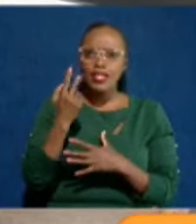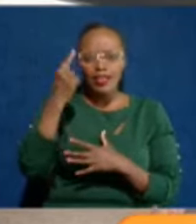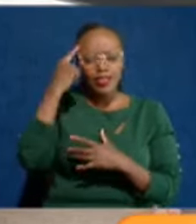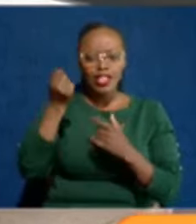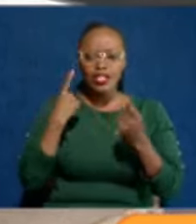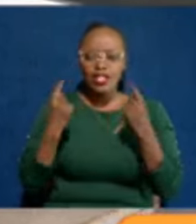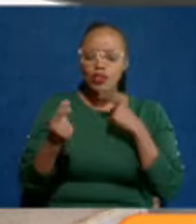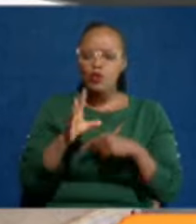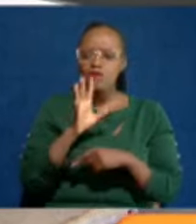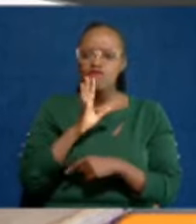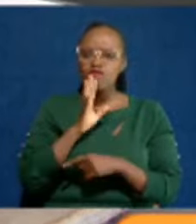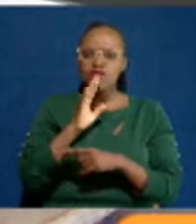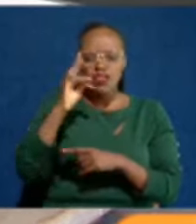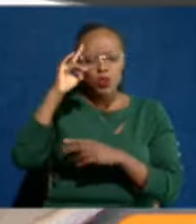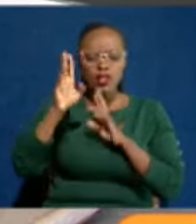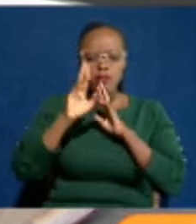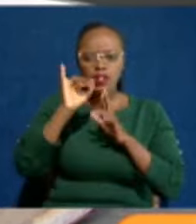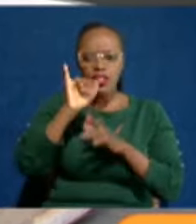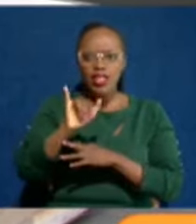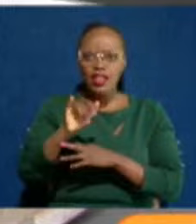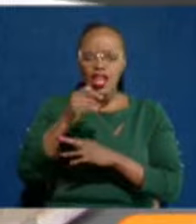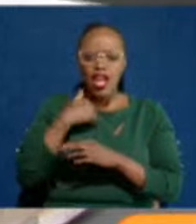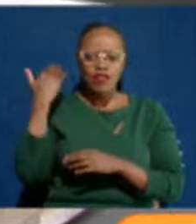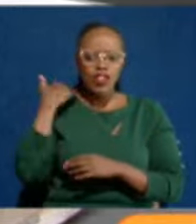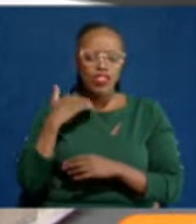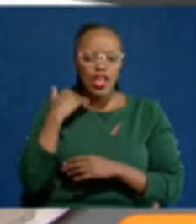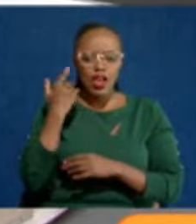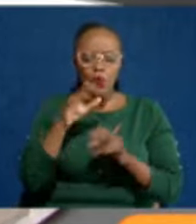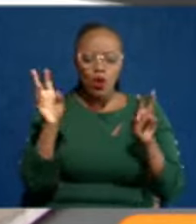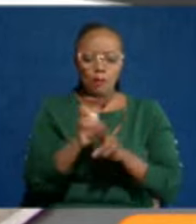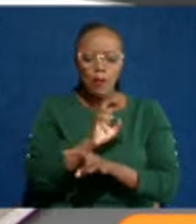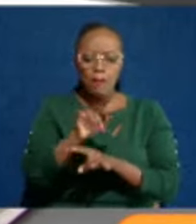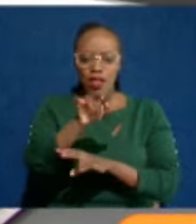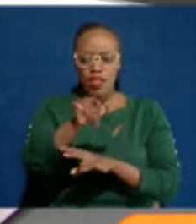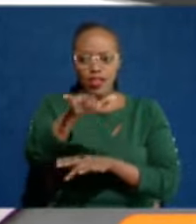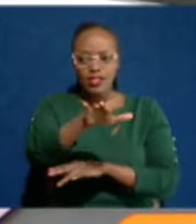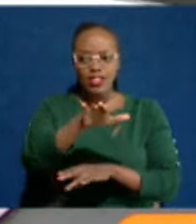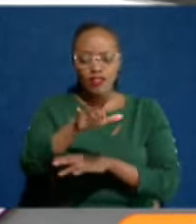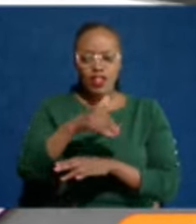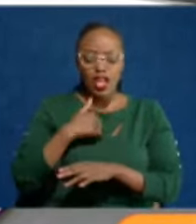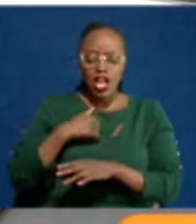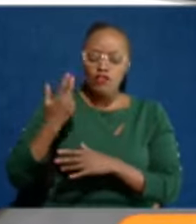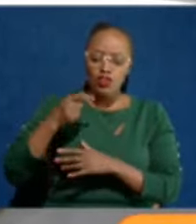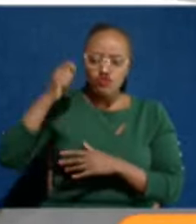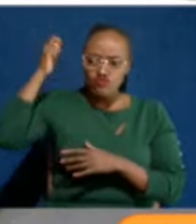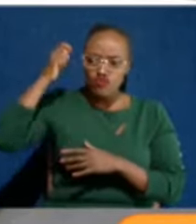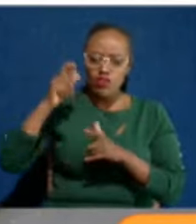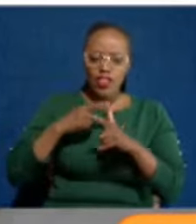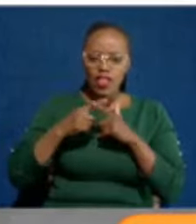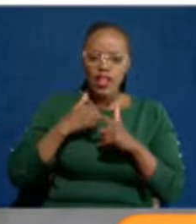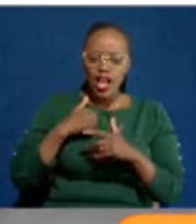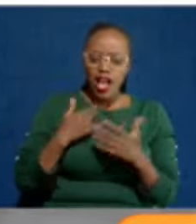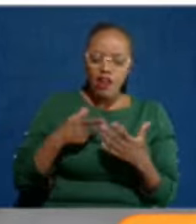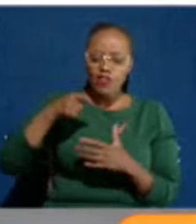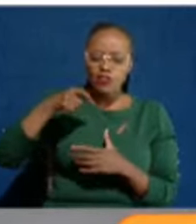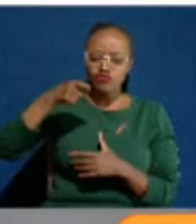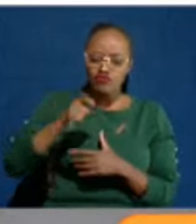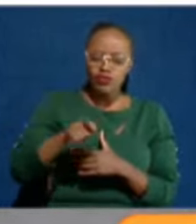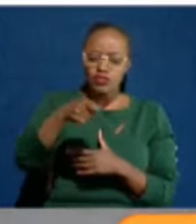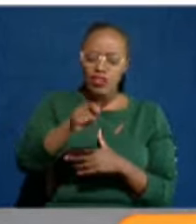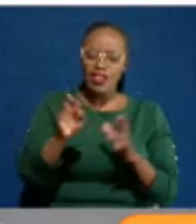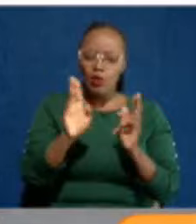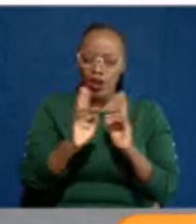we reported that on Tuesday. There were goons who were patrolling the streets, carrying rungus and sticks, and nothing happened to them. And